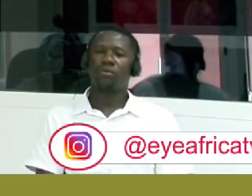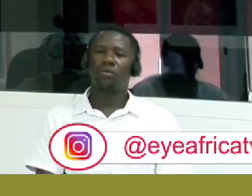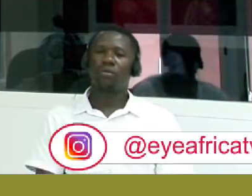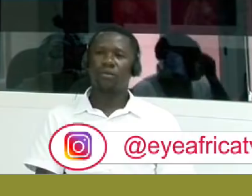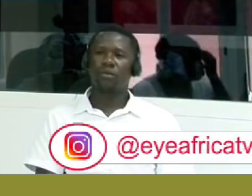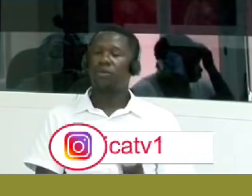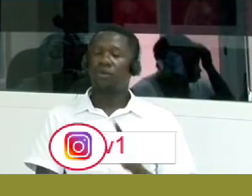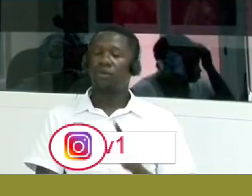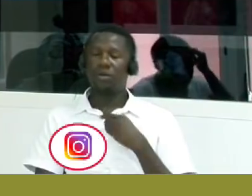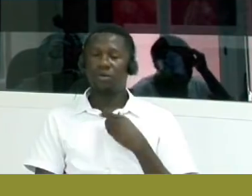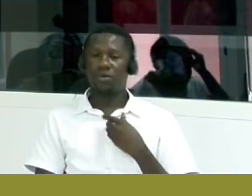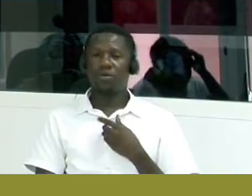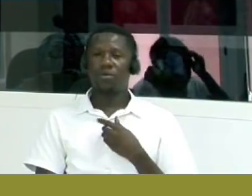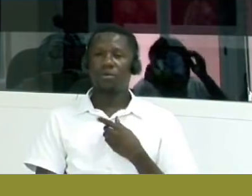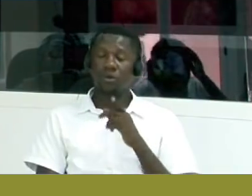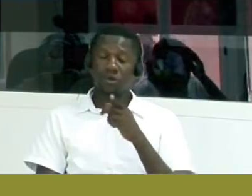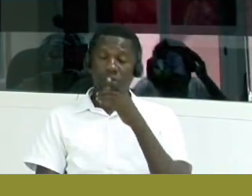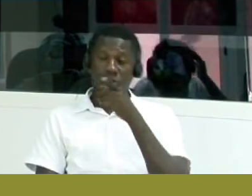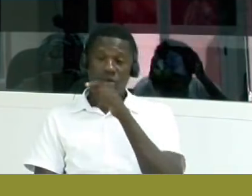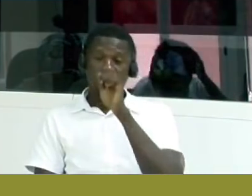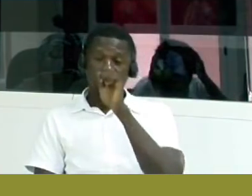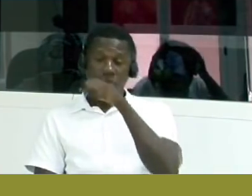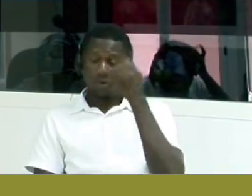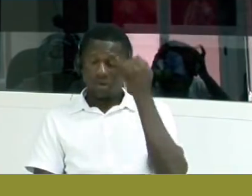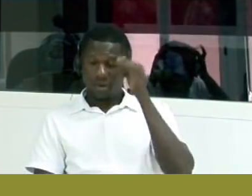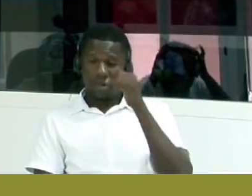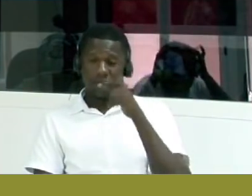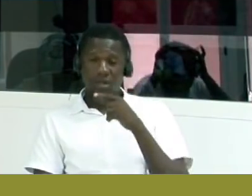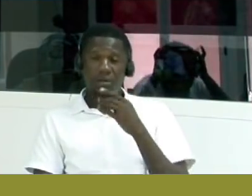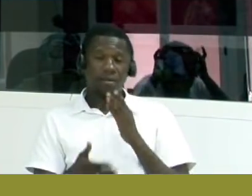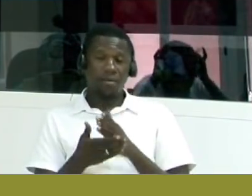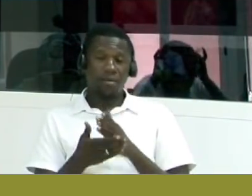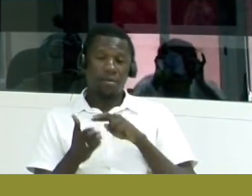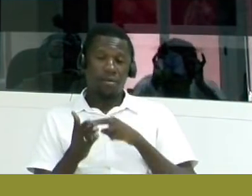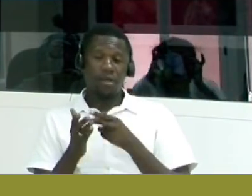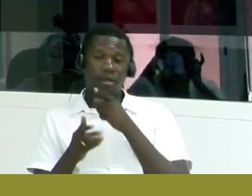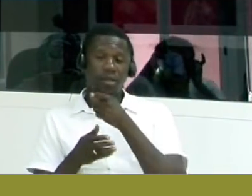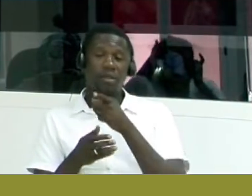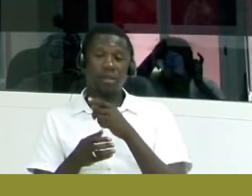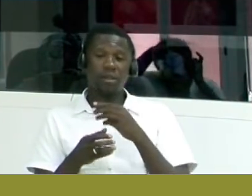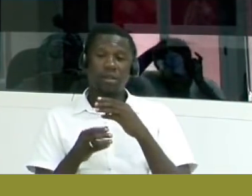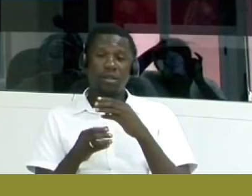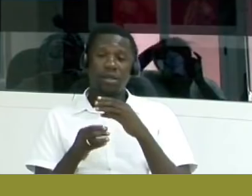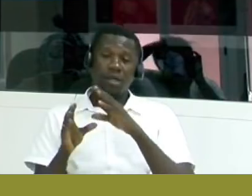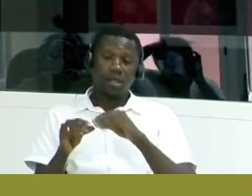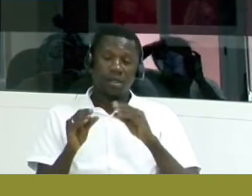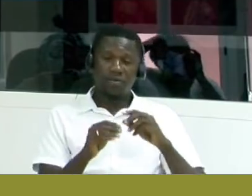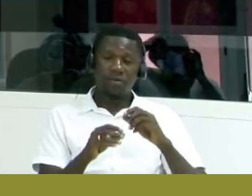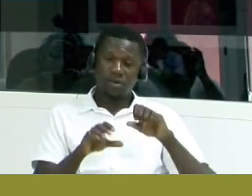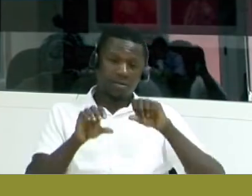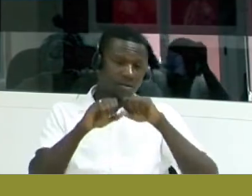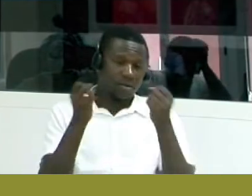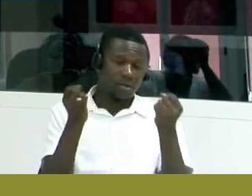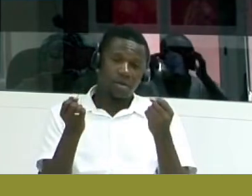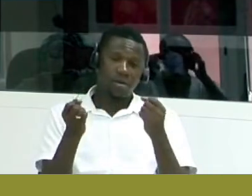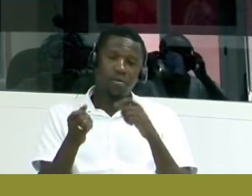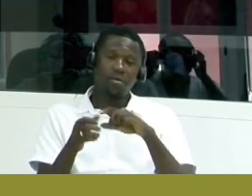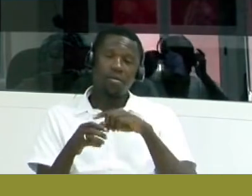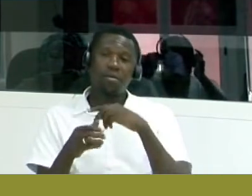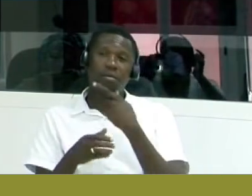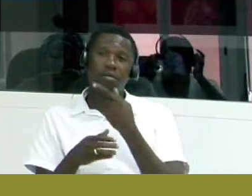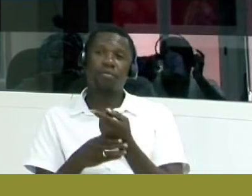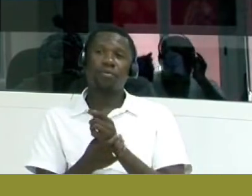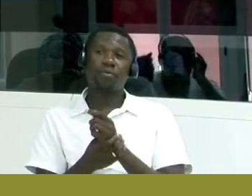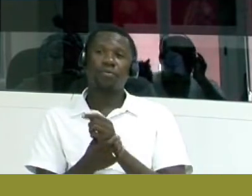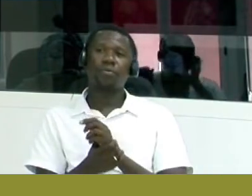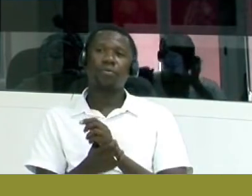It's not that I was running away. So your suggestion, therefore, is that this operation was messed up by... I did not say